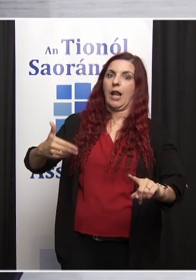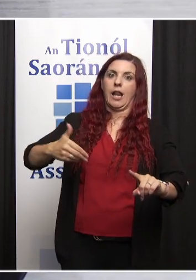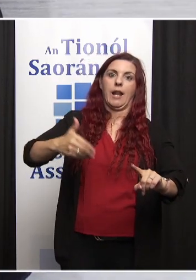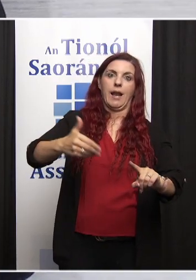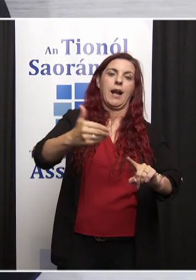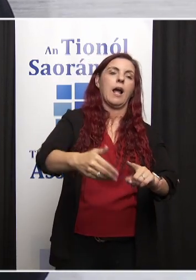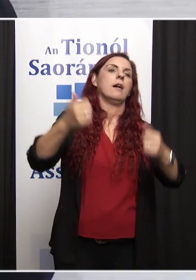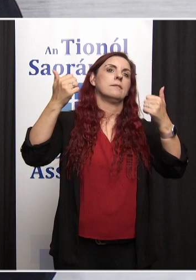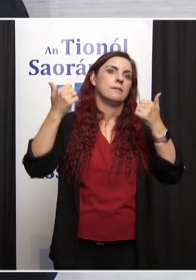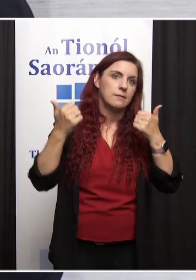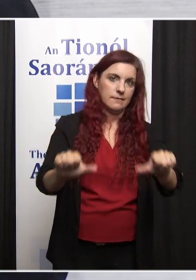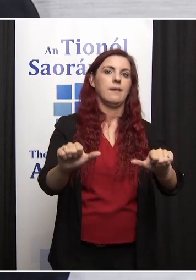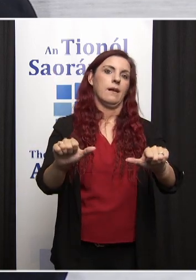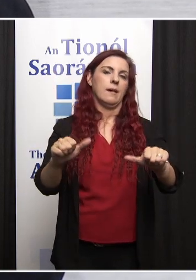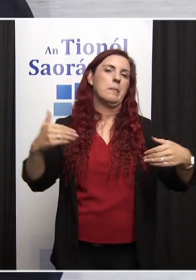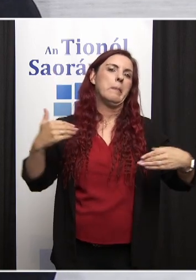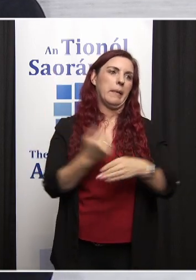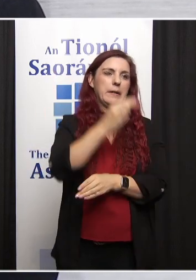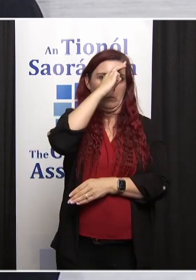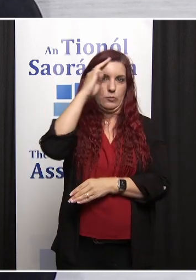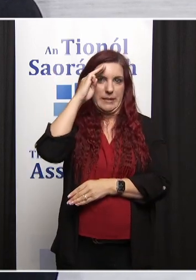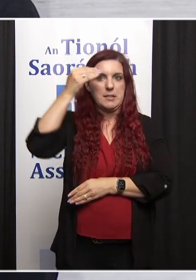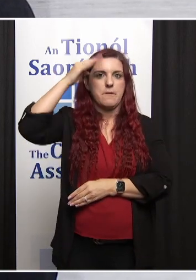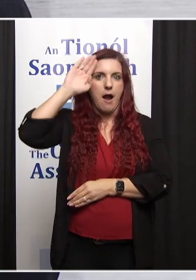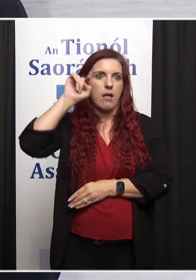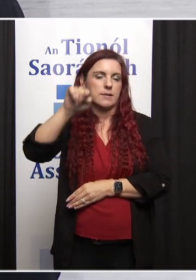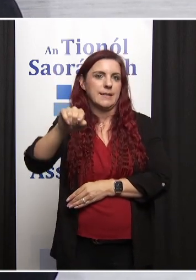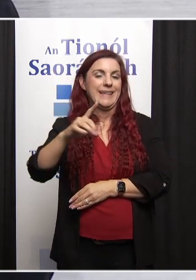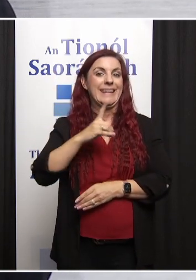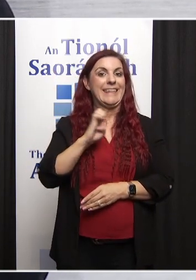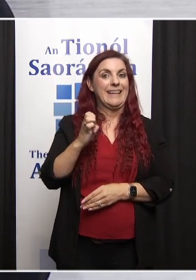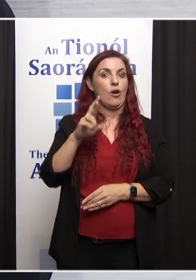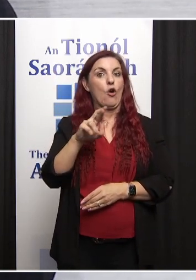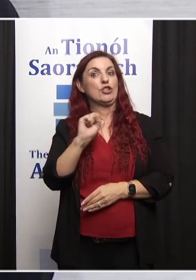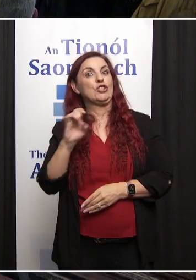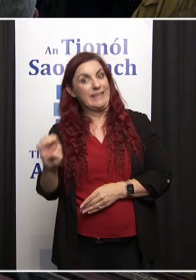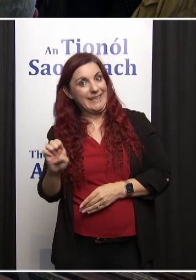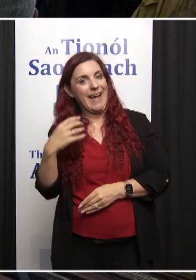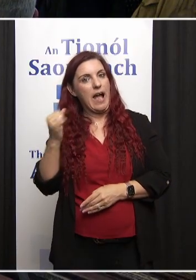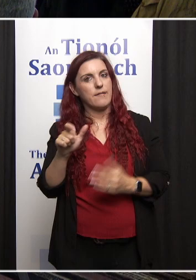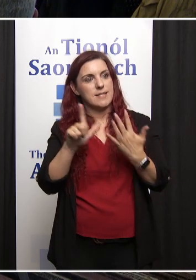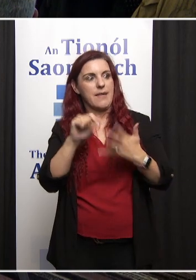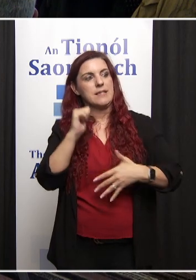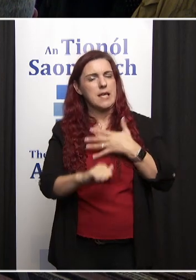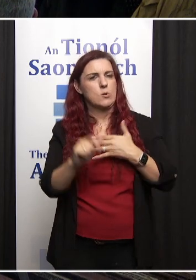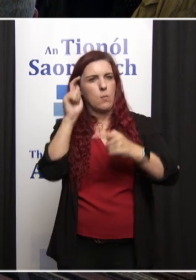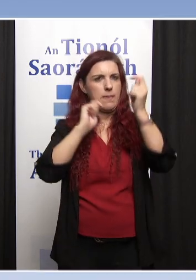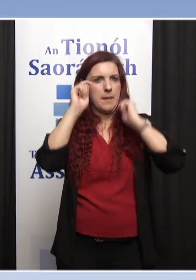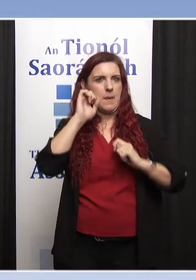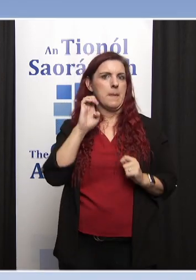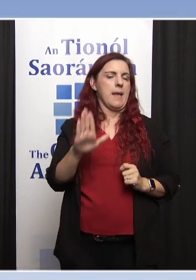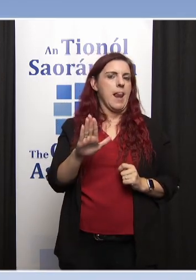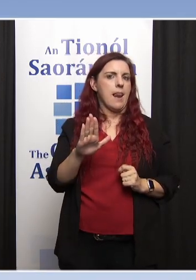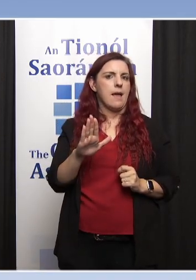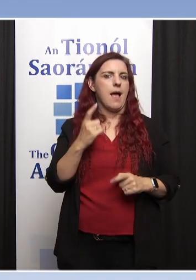On Tuachtaráin na hÉireann will, he or she has 7 days. They have 7 days to consider the bill, and then it's